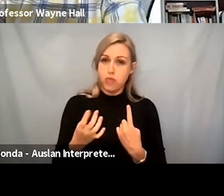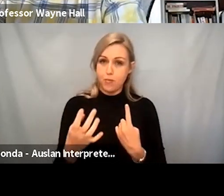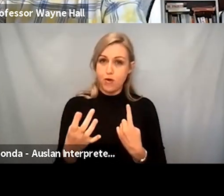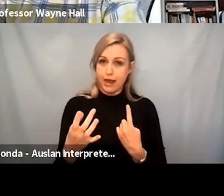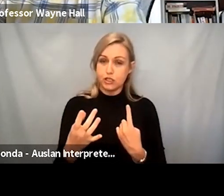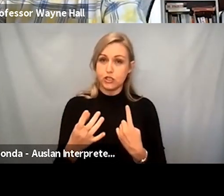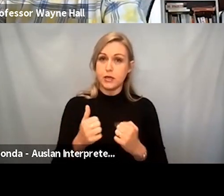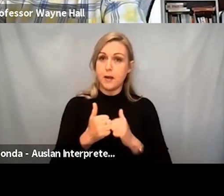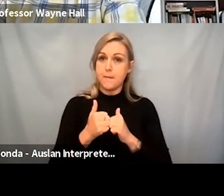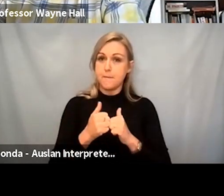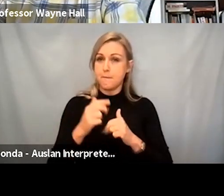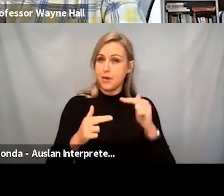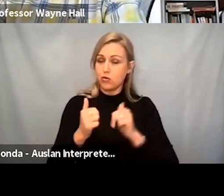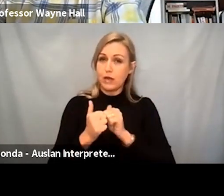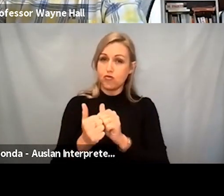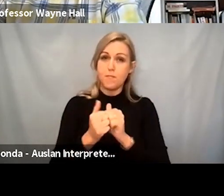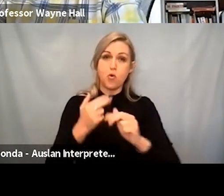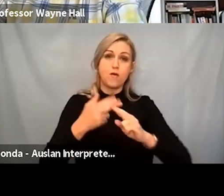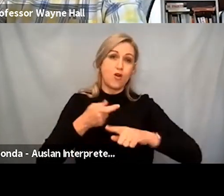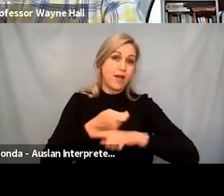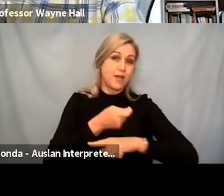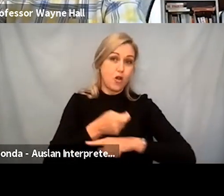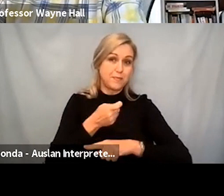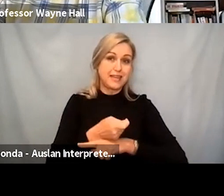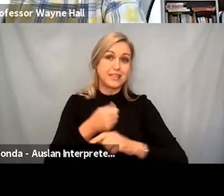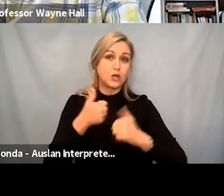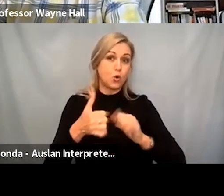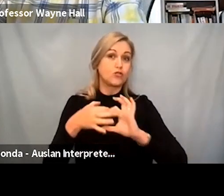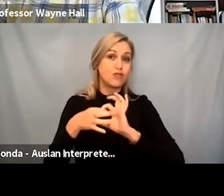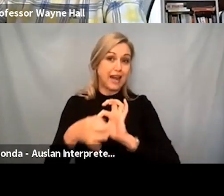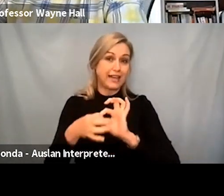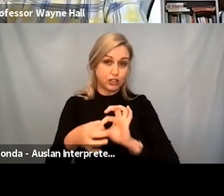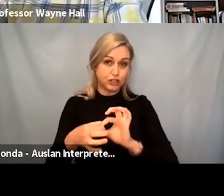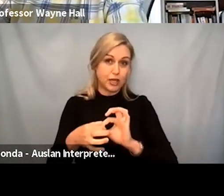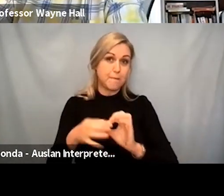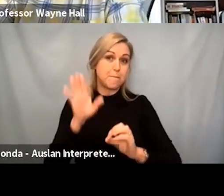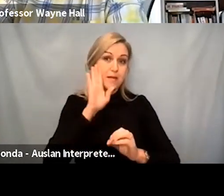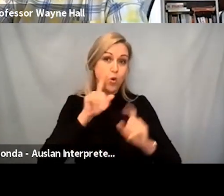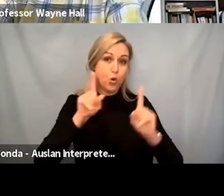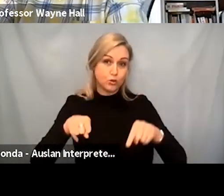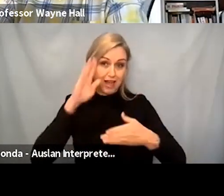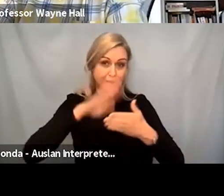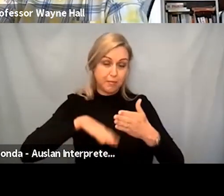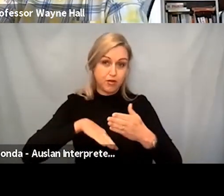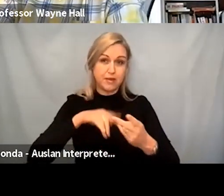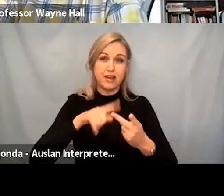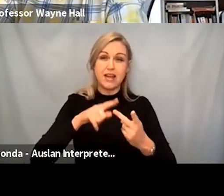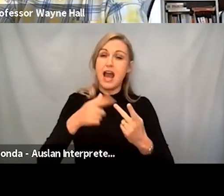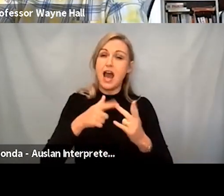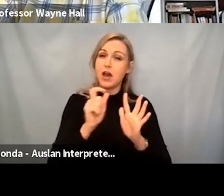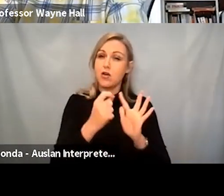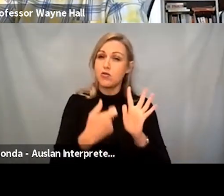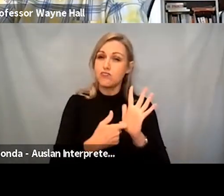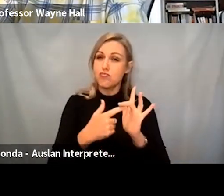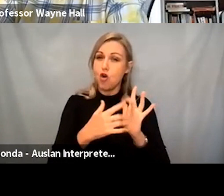building rapport and a good therapeutic relationship ahead of the experience, likely some priming effects